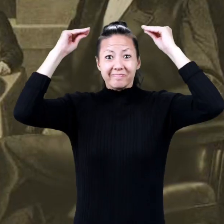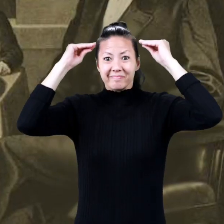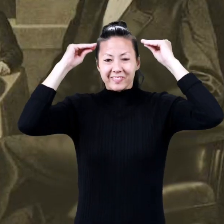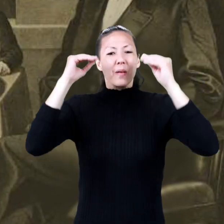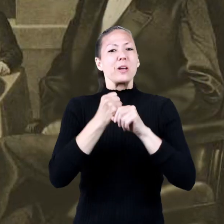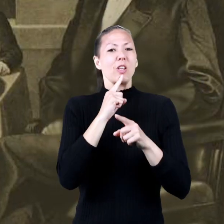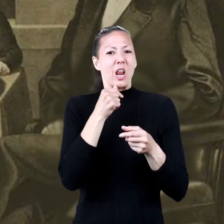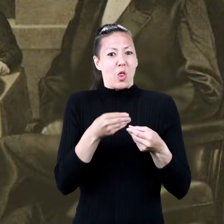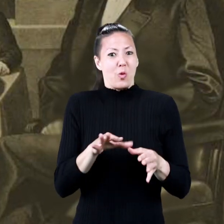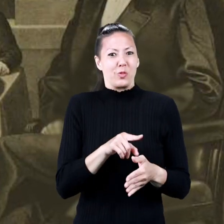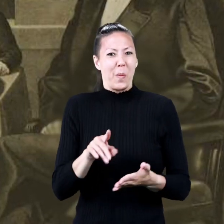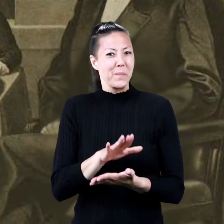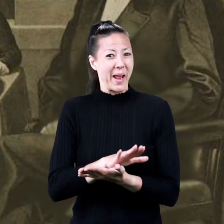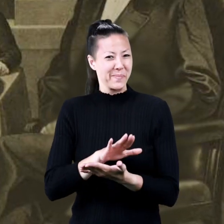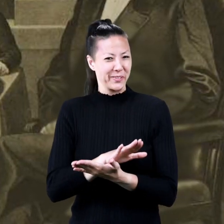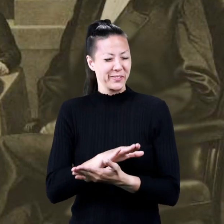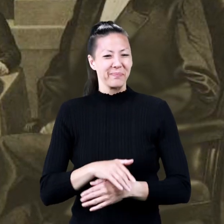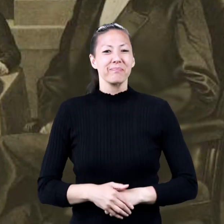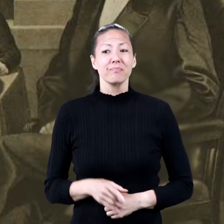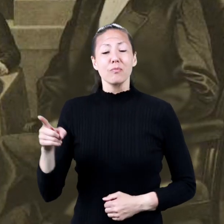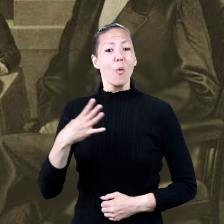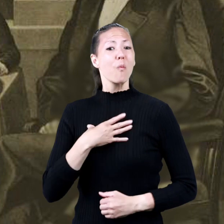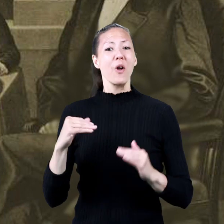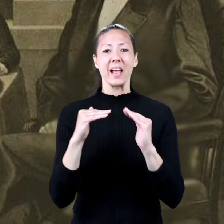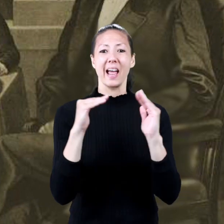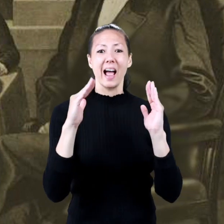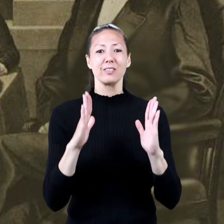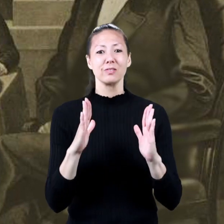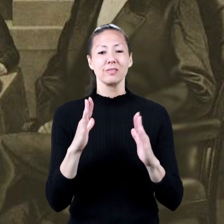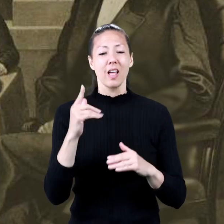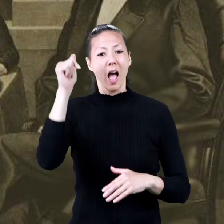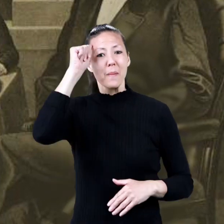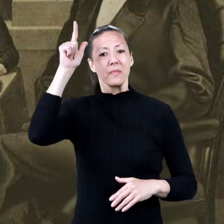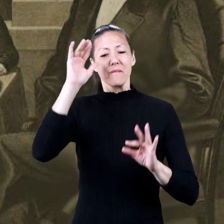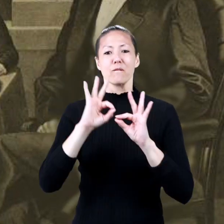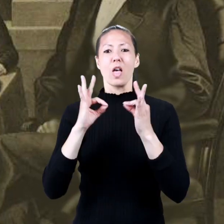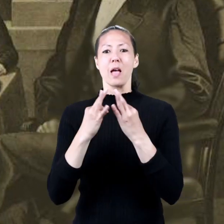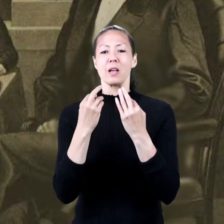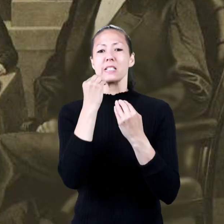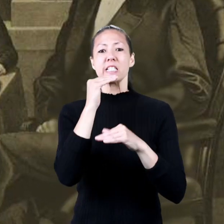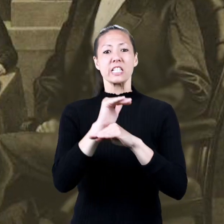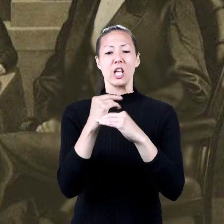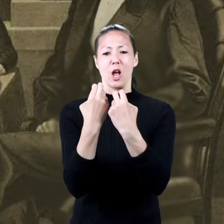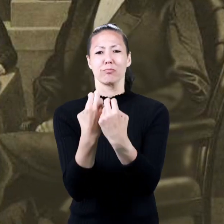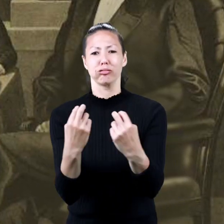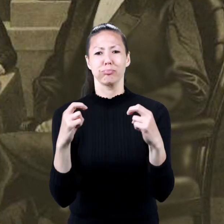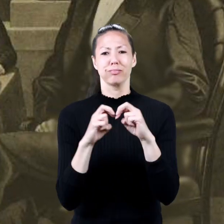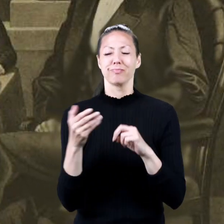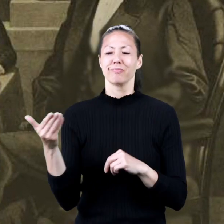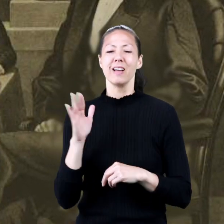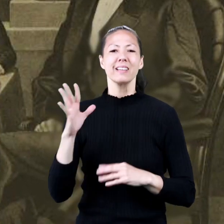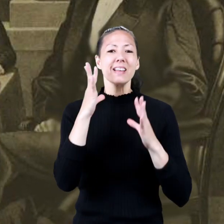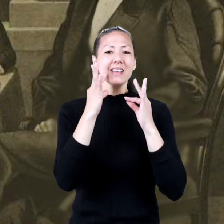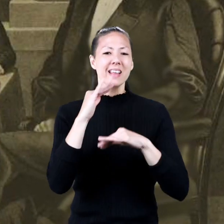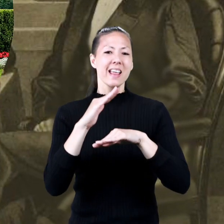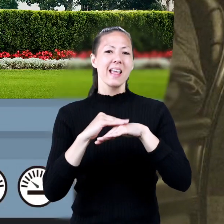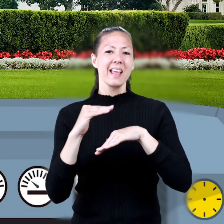At the White House, the Lincoln family would eat dinner with their pet cat seated at the table.